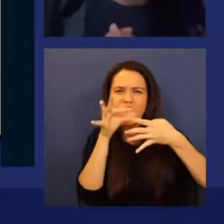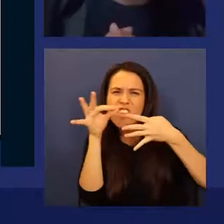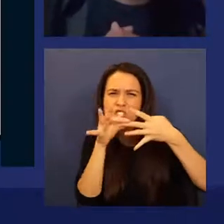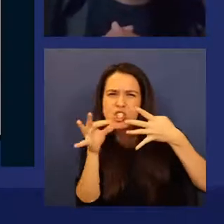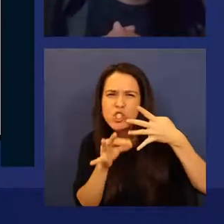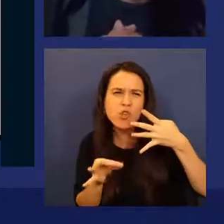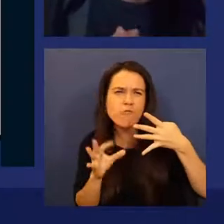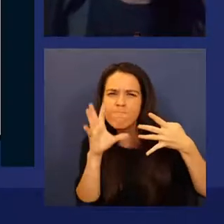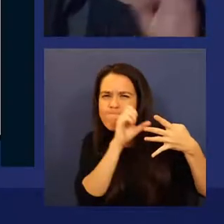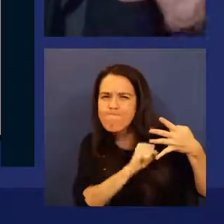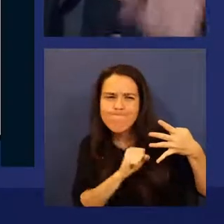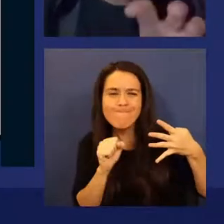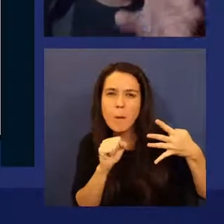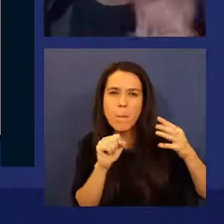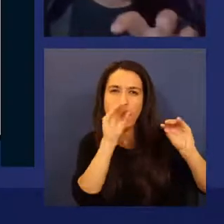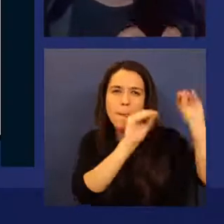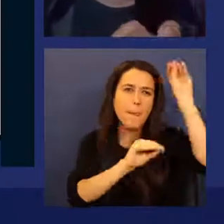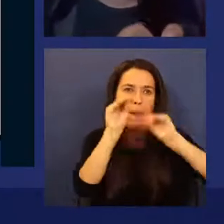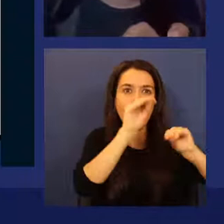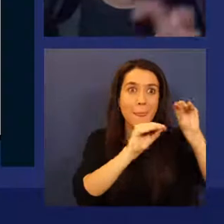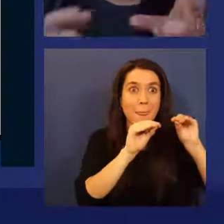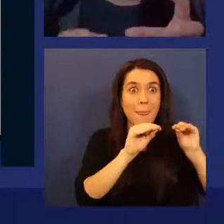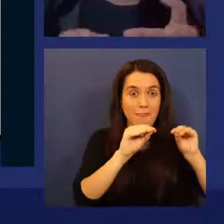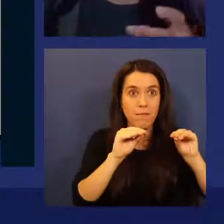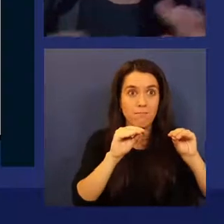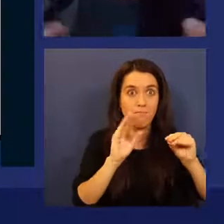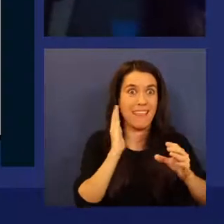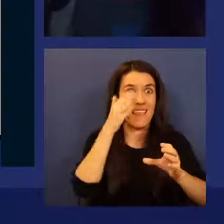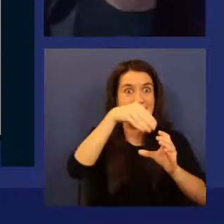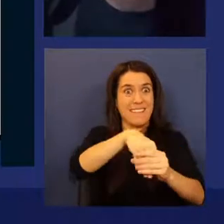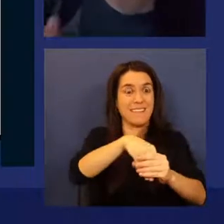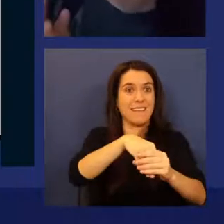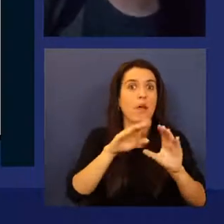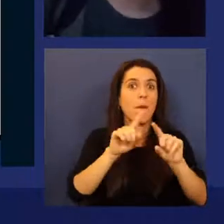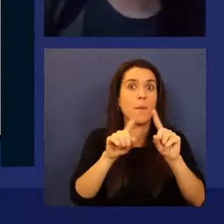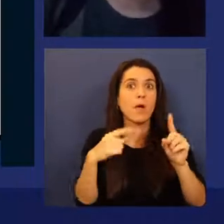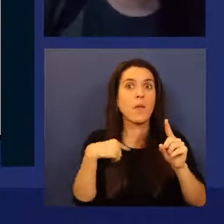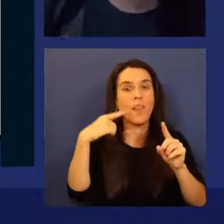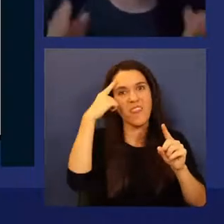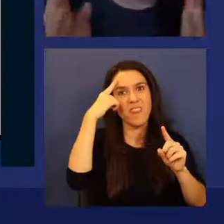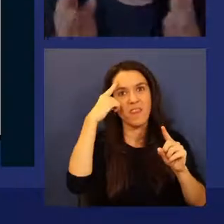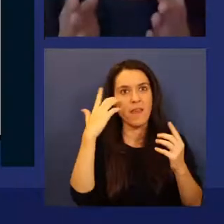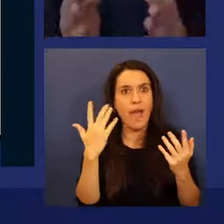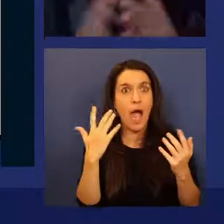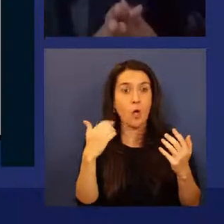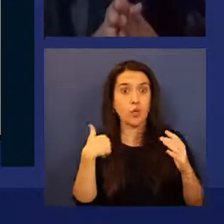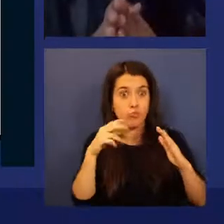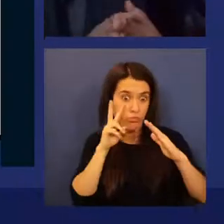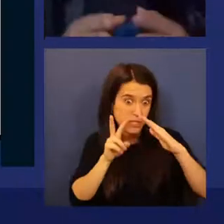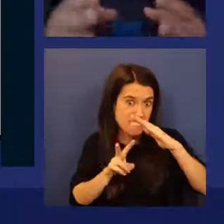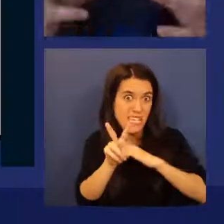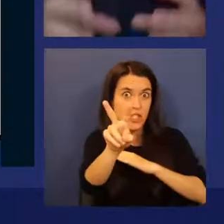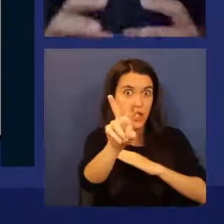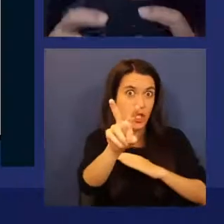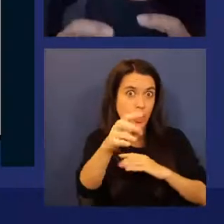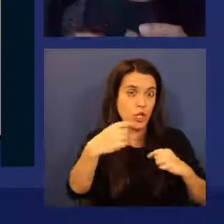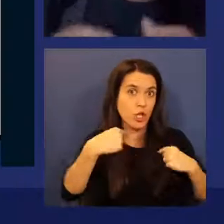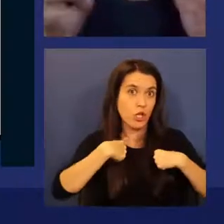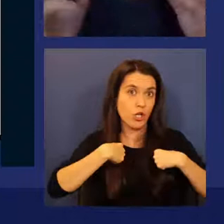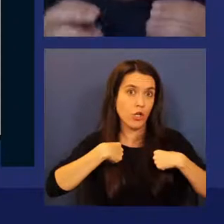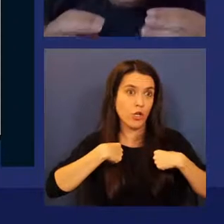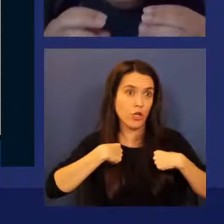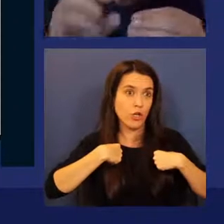explainability into your model. But in this specific example, we're talking about like looking at the prediction that's going to be made. And